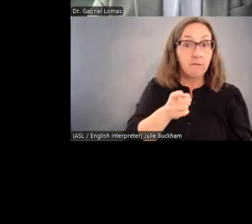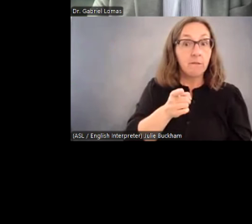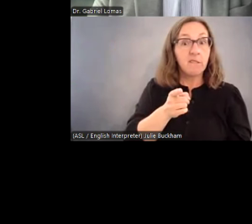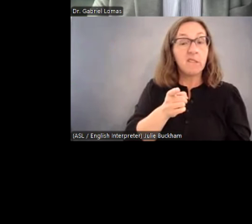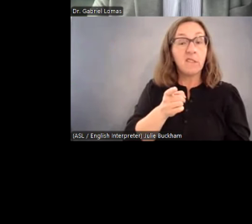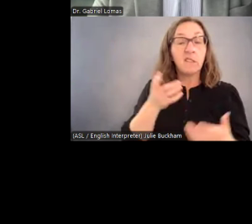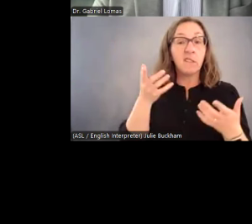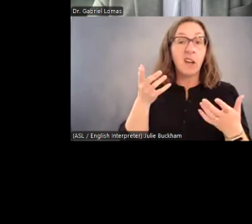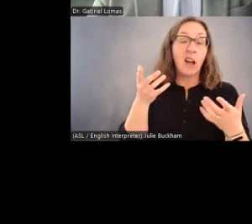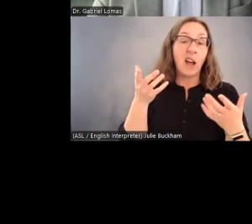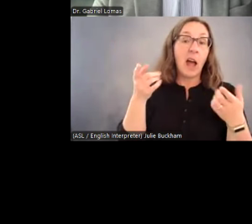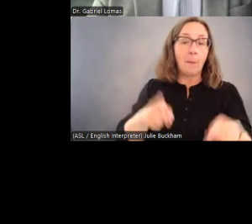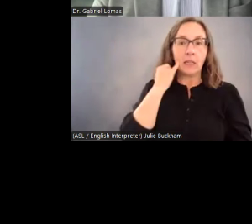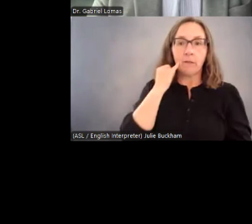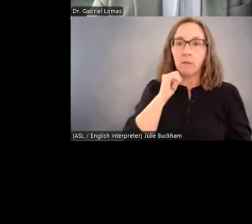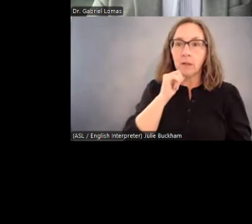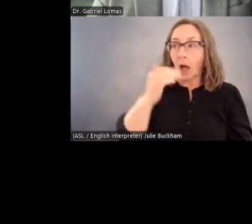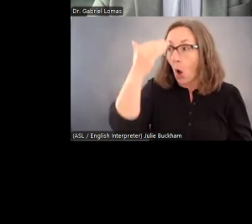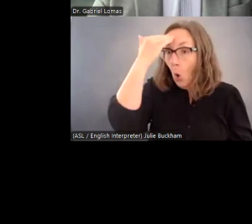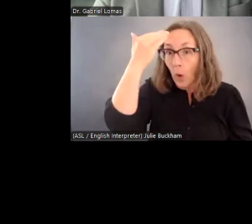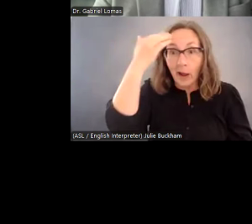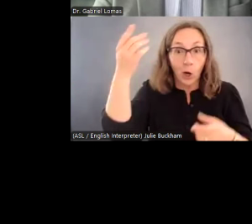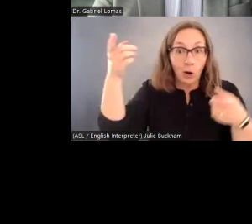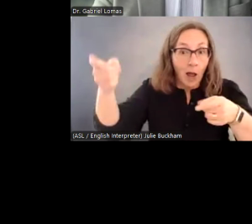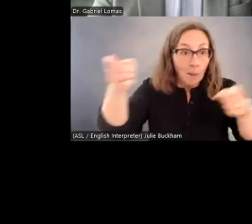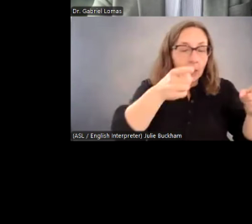occurred if he wasn't aware of things going on around him.